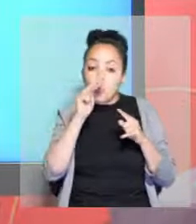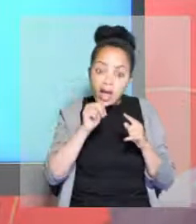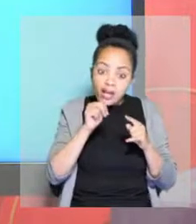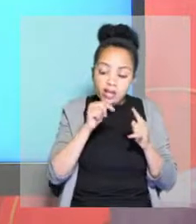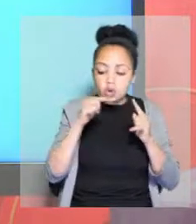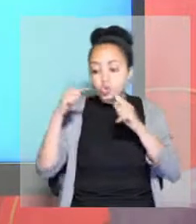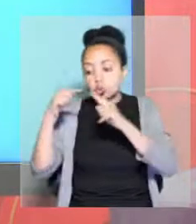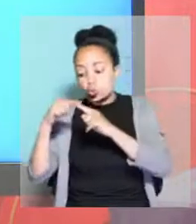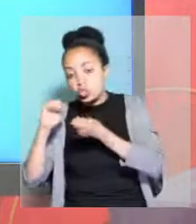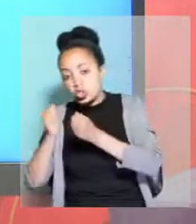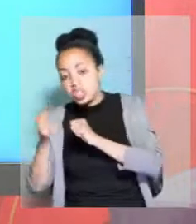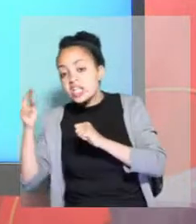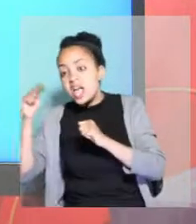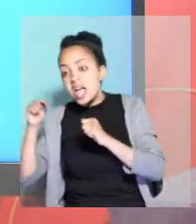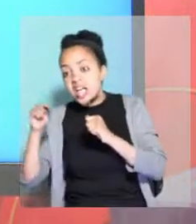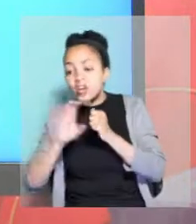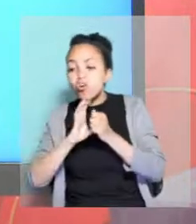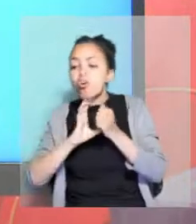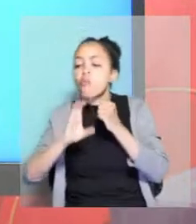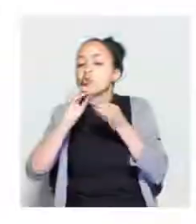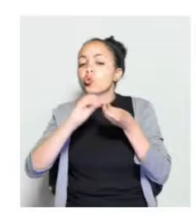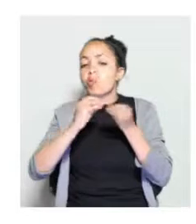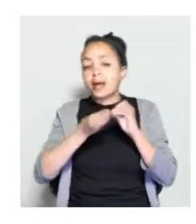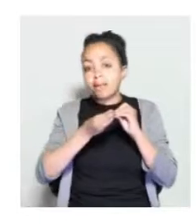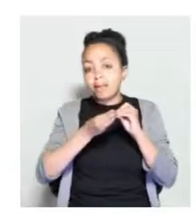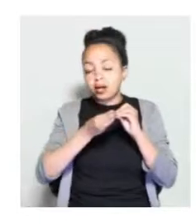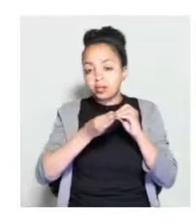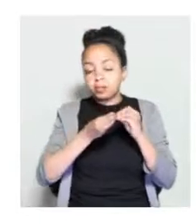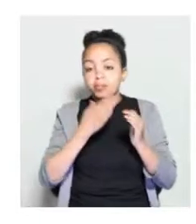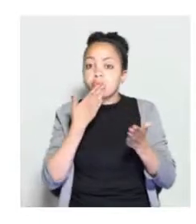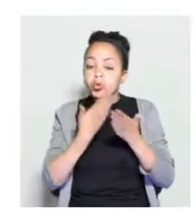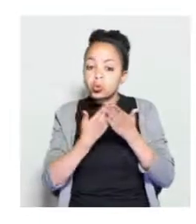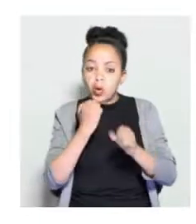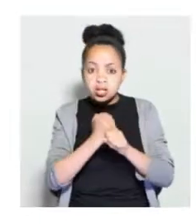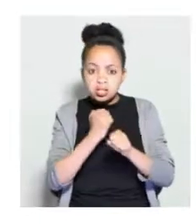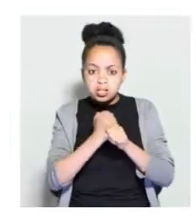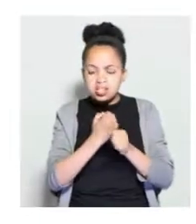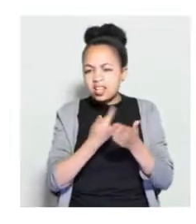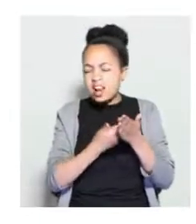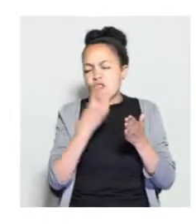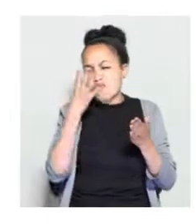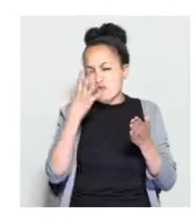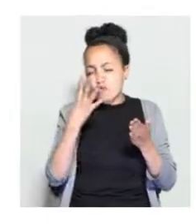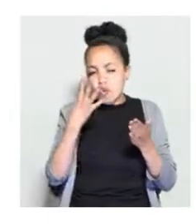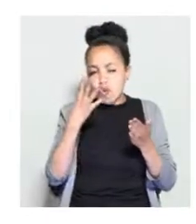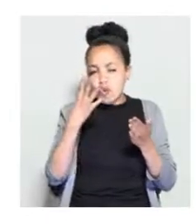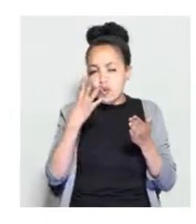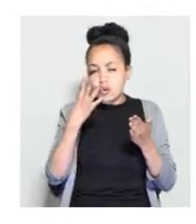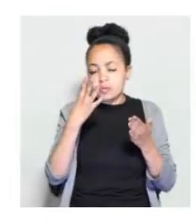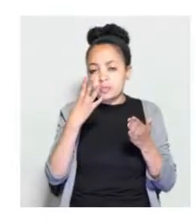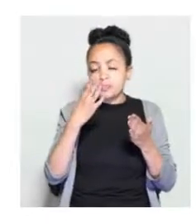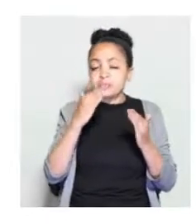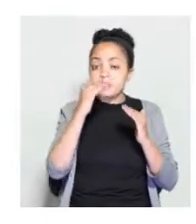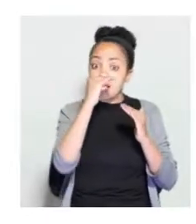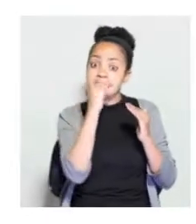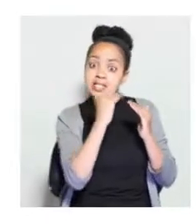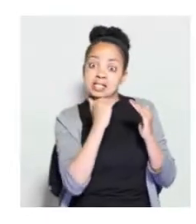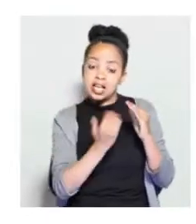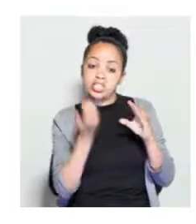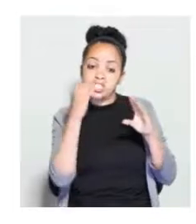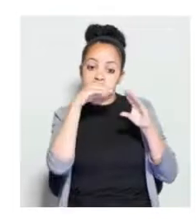chromosome into N chromosome number. Well then, there are 4 consecutive